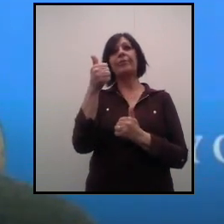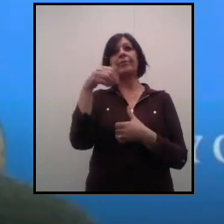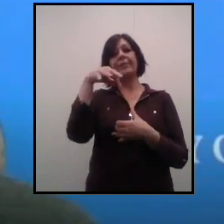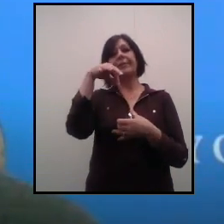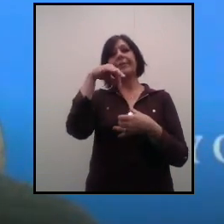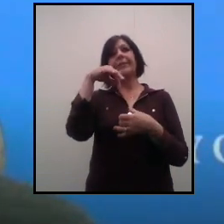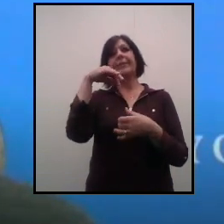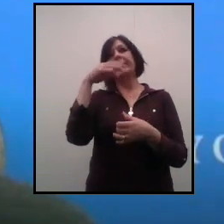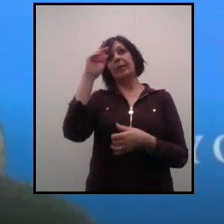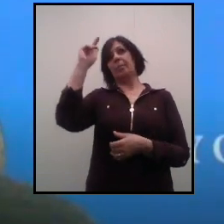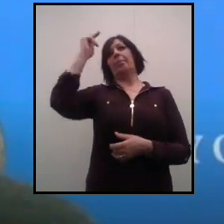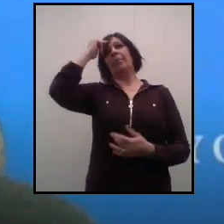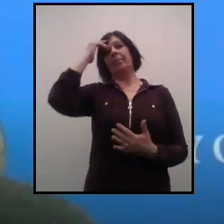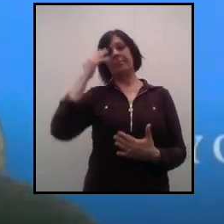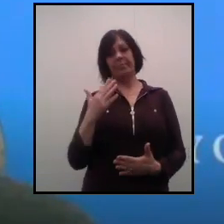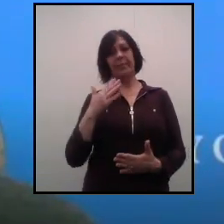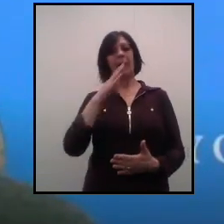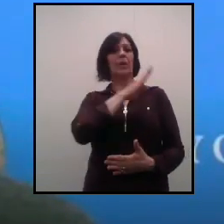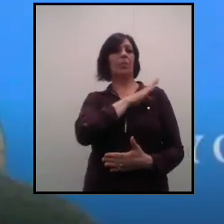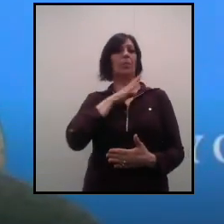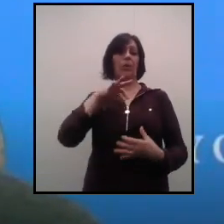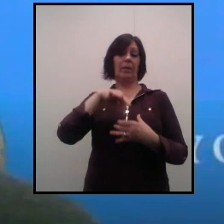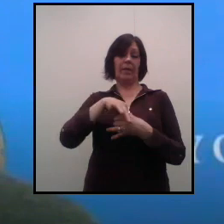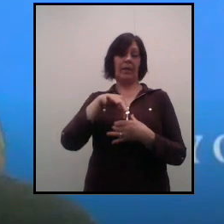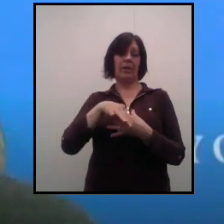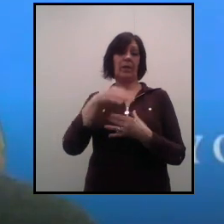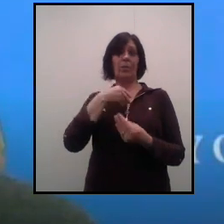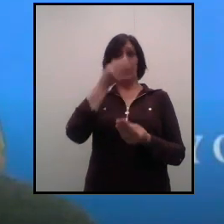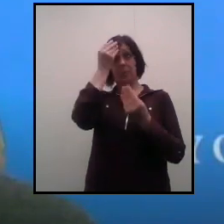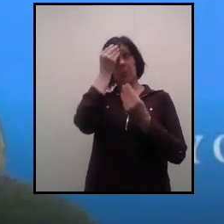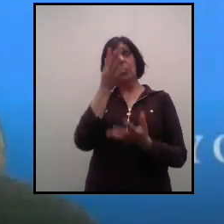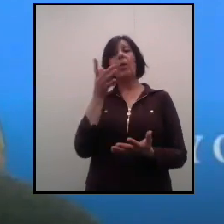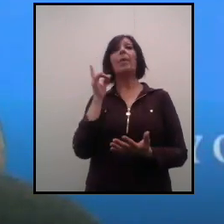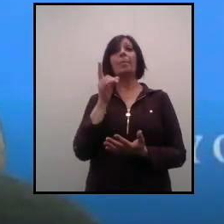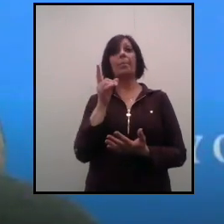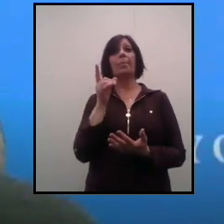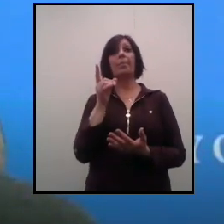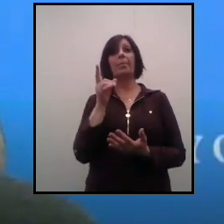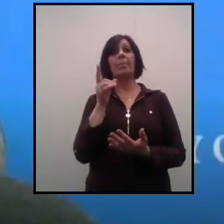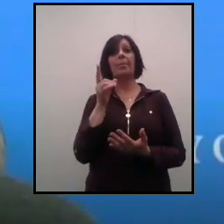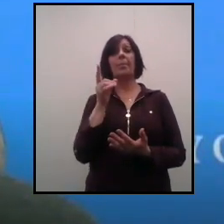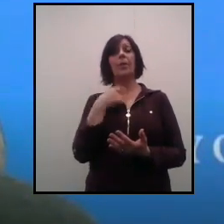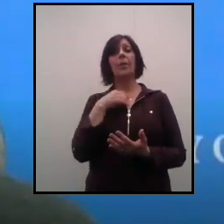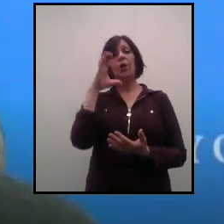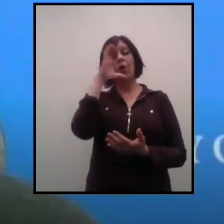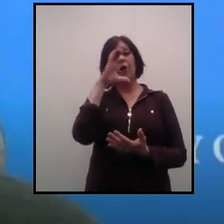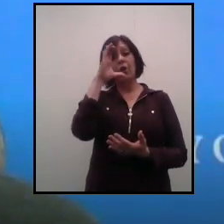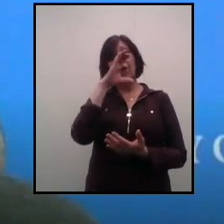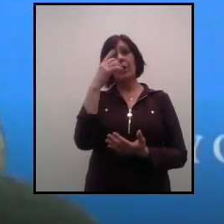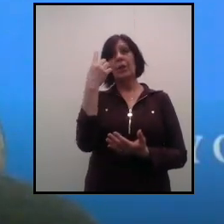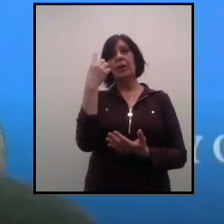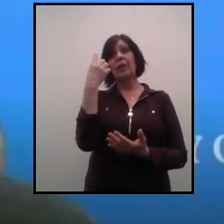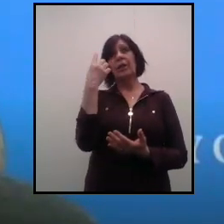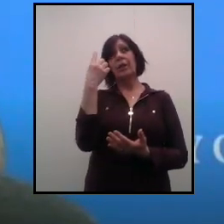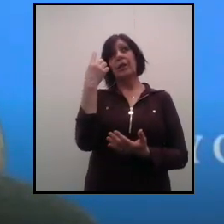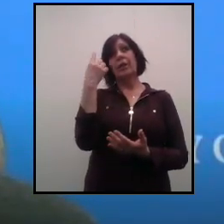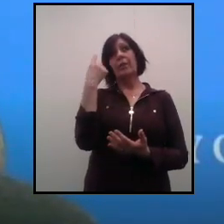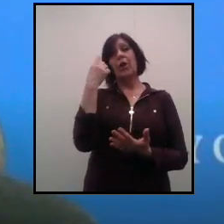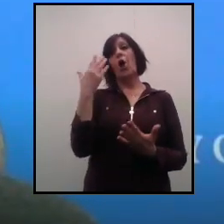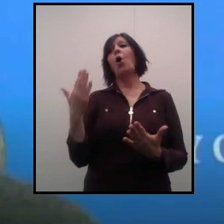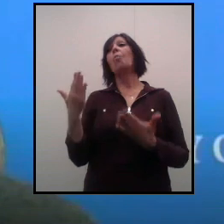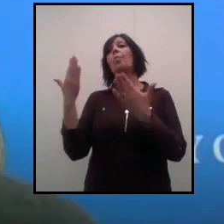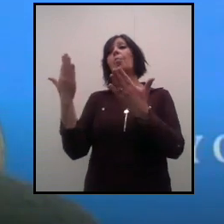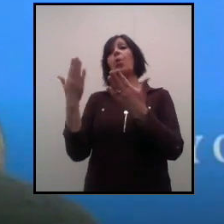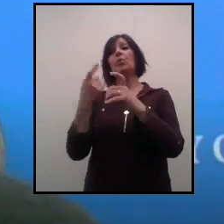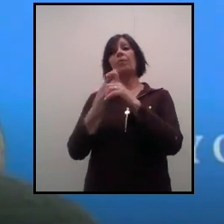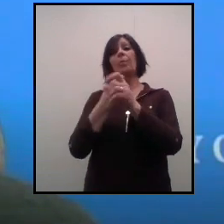the legislature and the Board of Elections, in which we told them that we are seeking a proposal from each